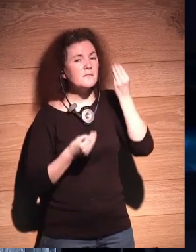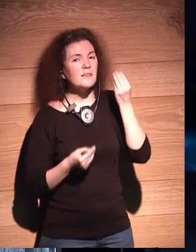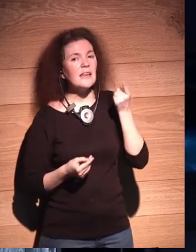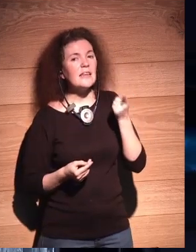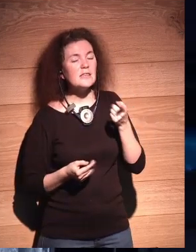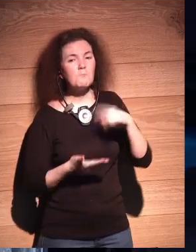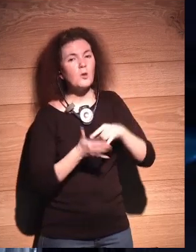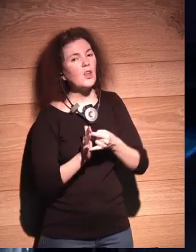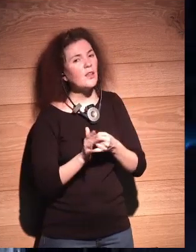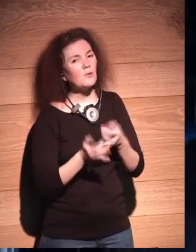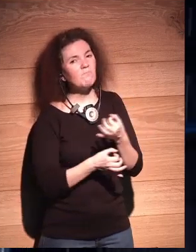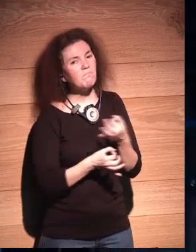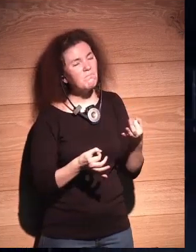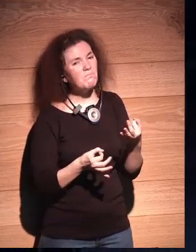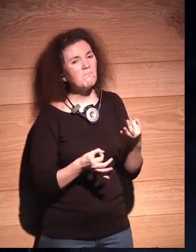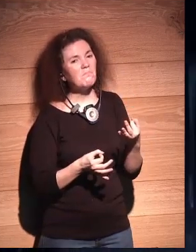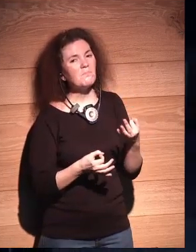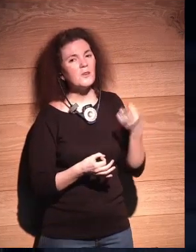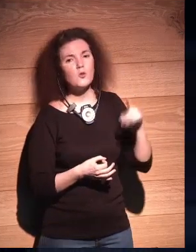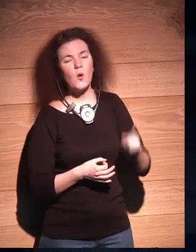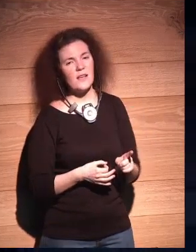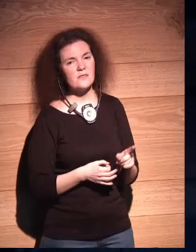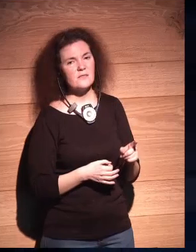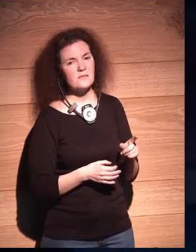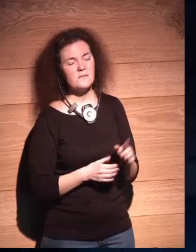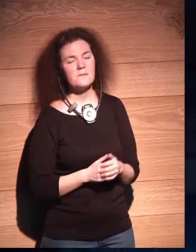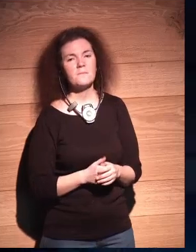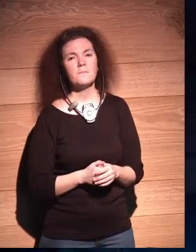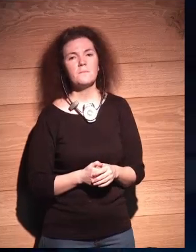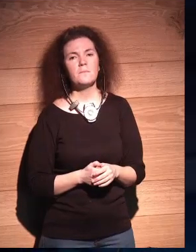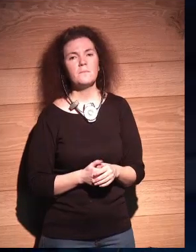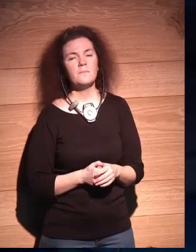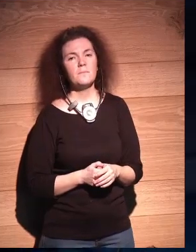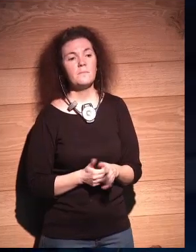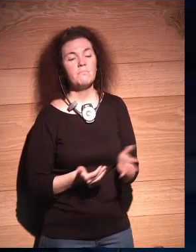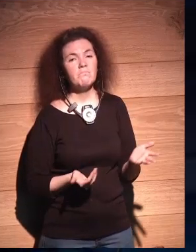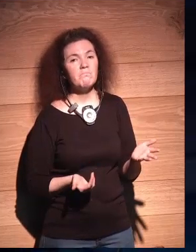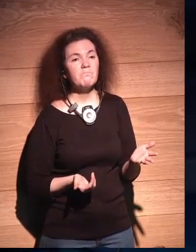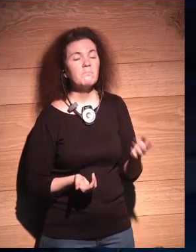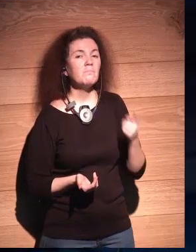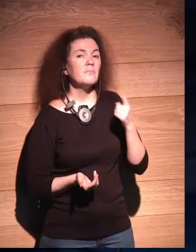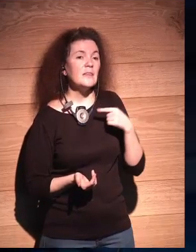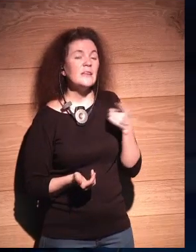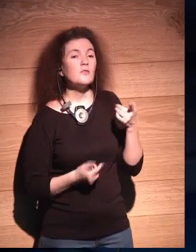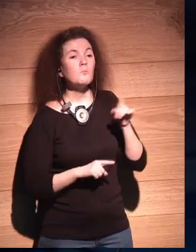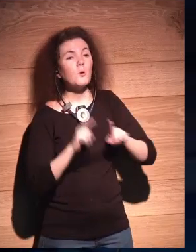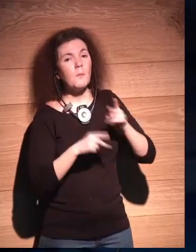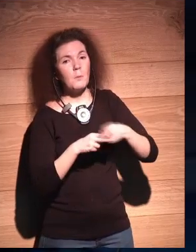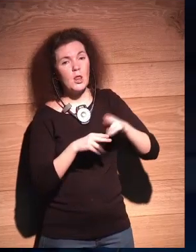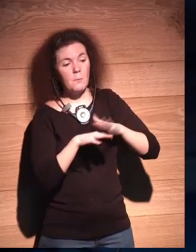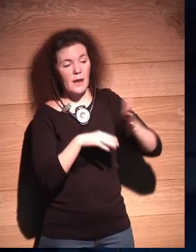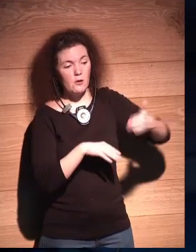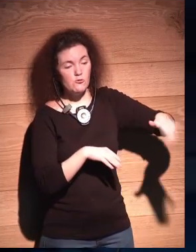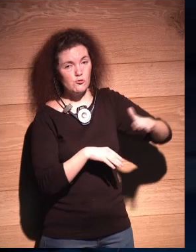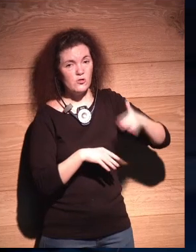us. They pulled the plug, which was, they said it's a bit of a political problem for us because we don't really want to get involved